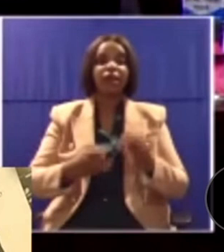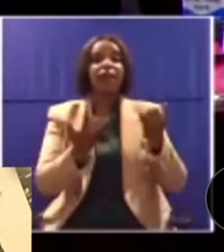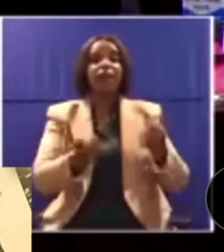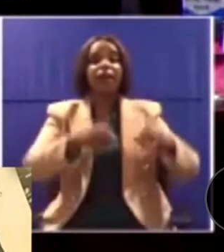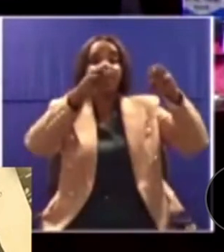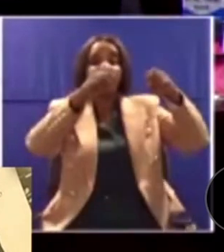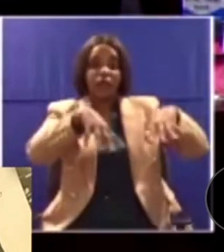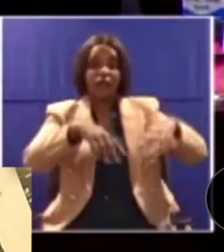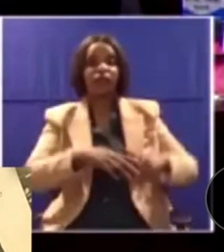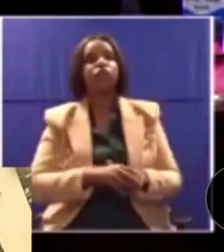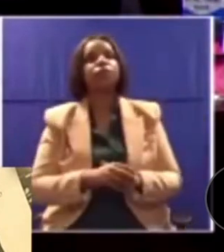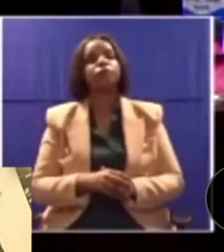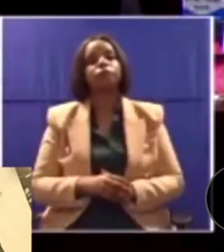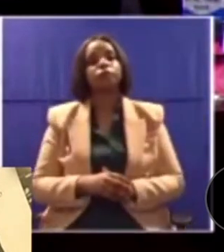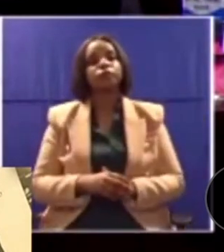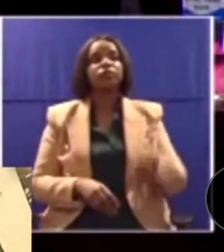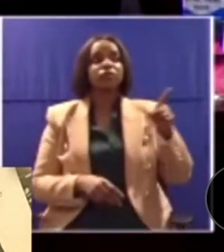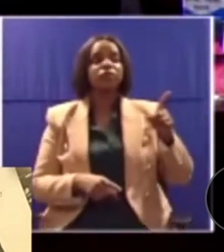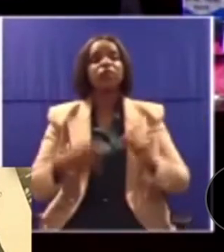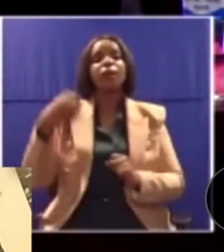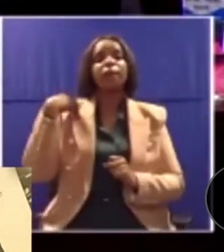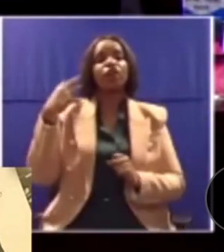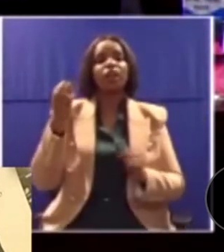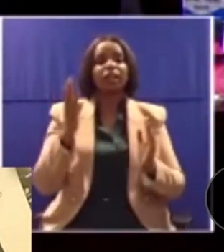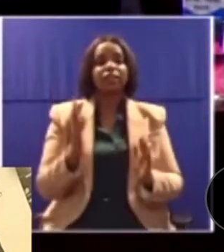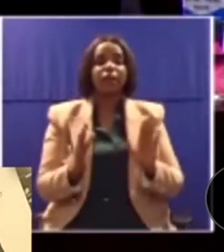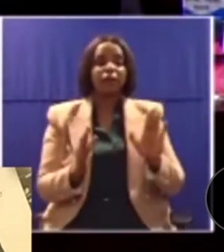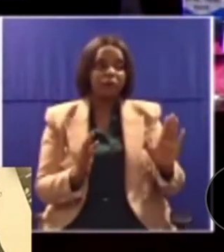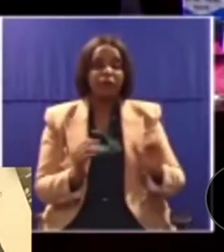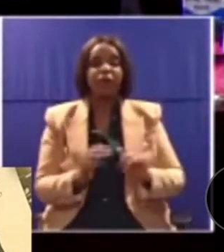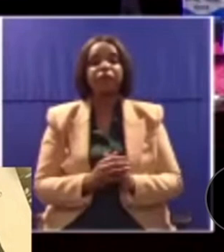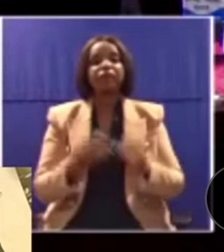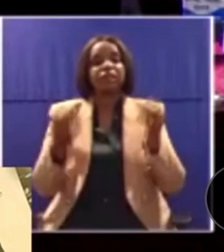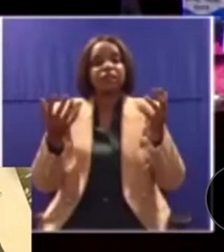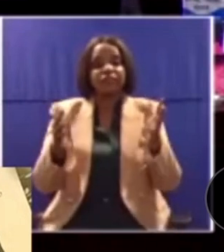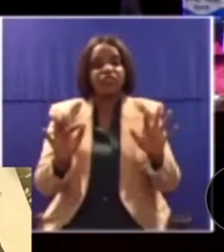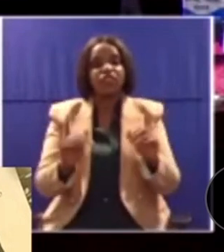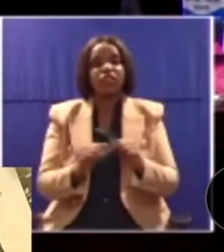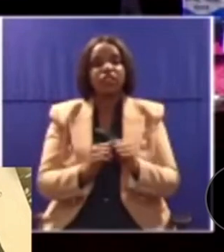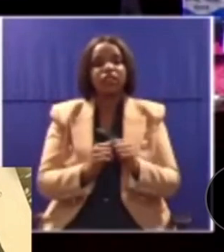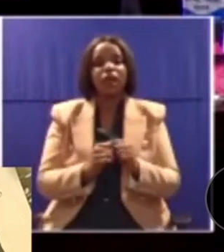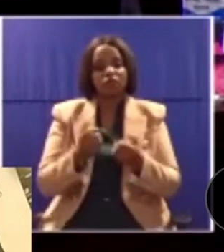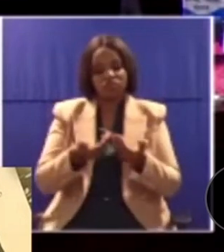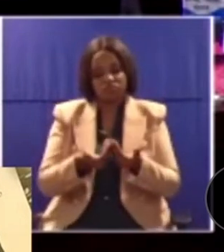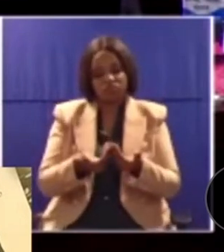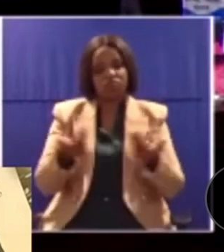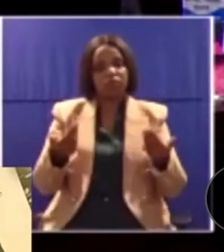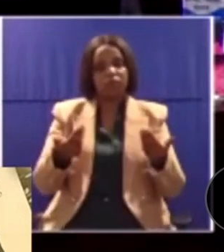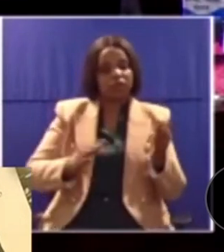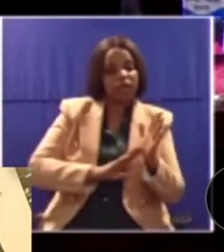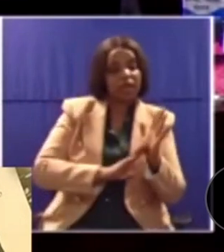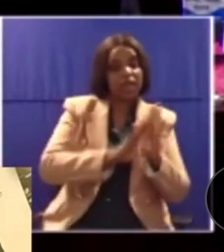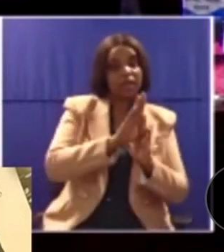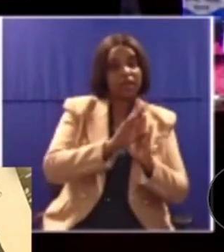Minister made a distinction, or a division between development